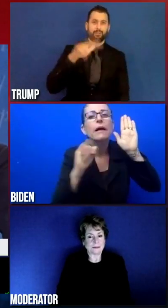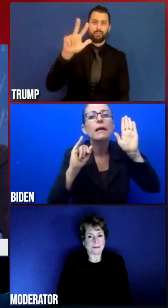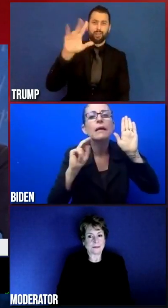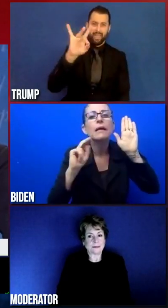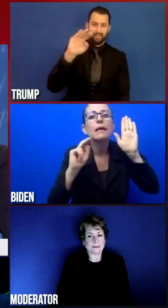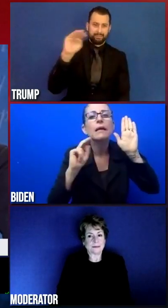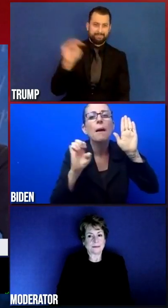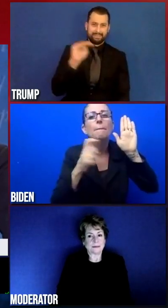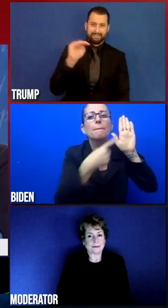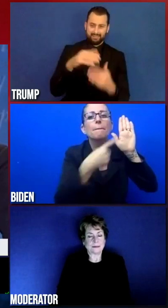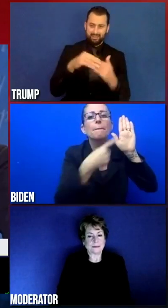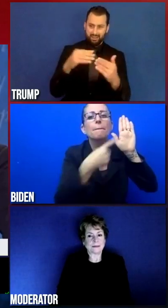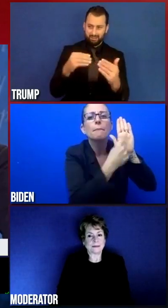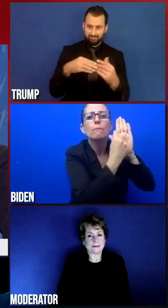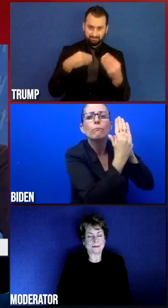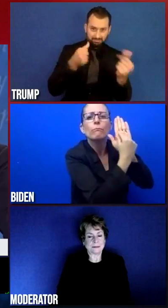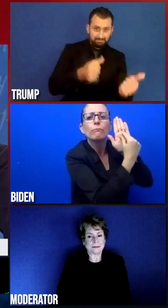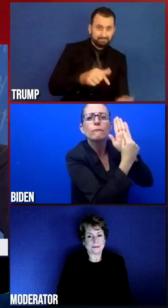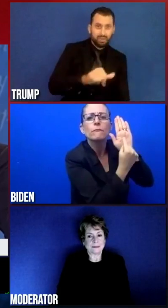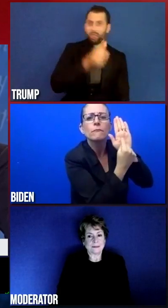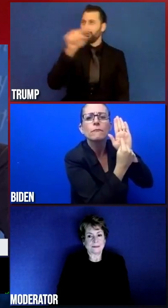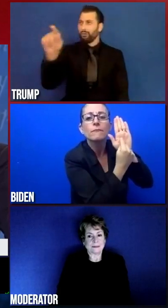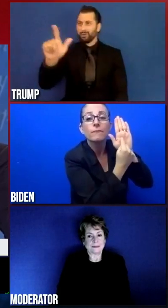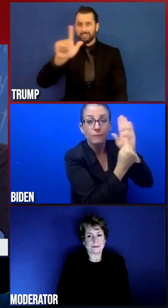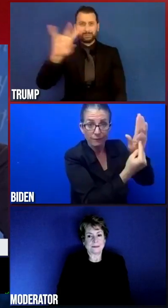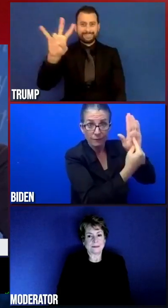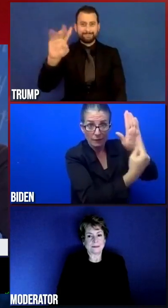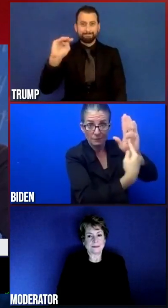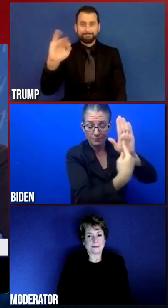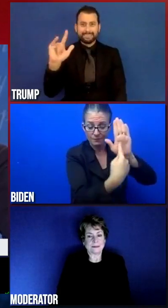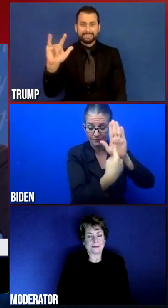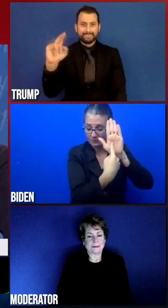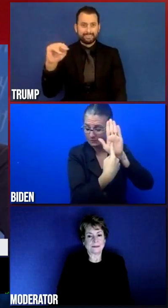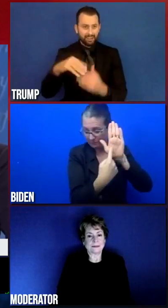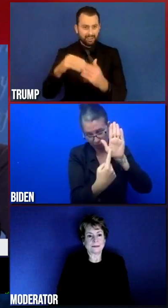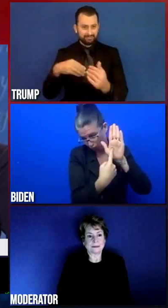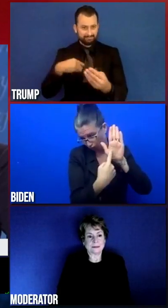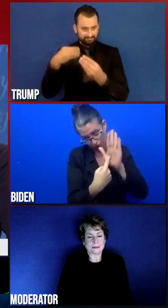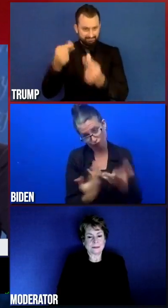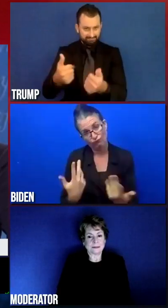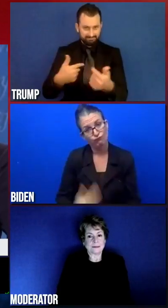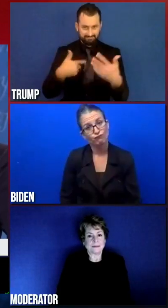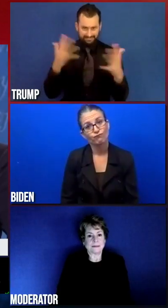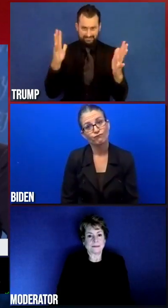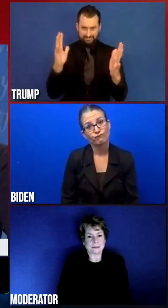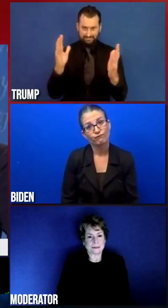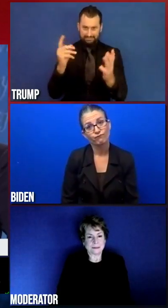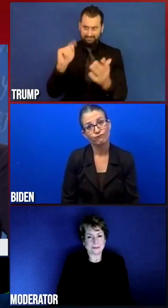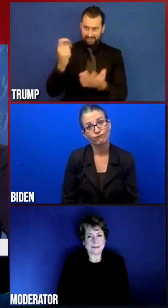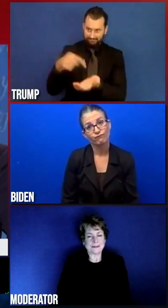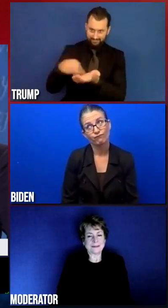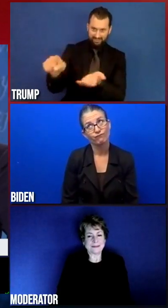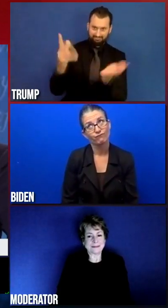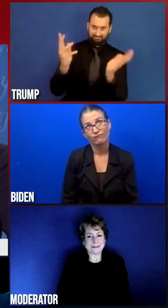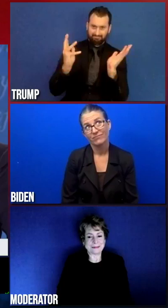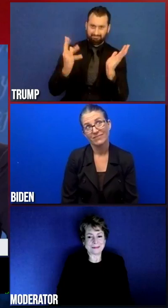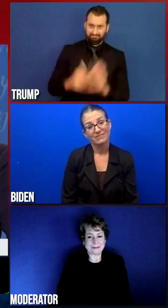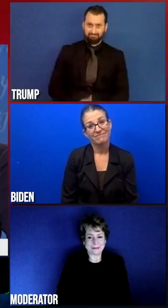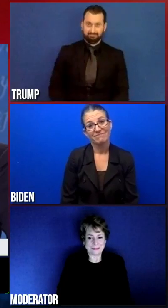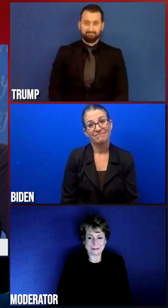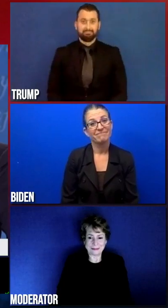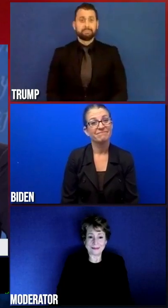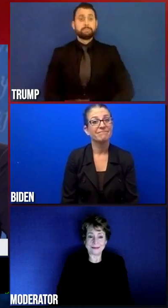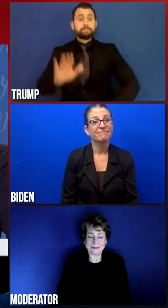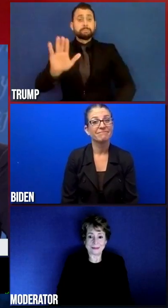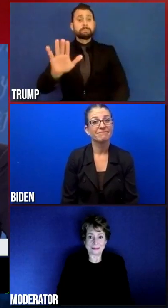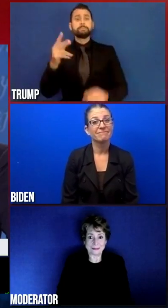went... you'll see it as soon as it's finished. You'll see it. You know, if you want to go to the Board of Elections. There's a 118-page or so